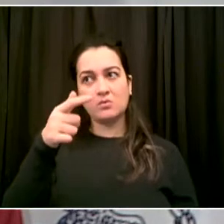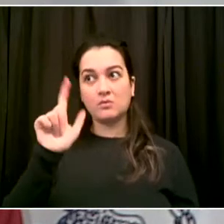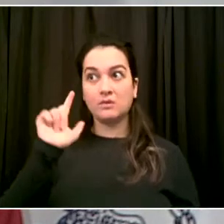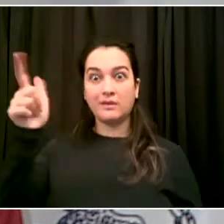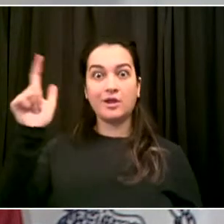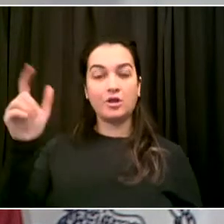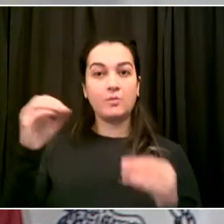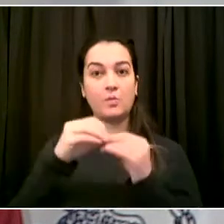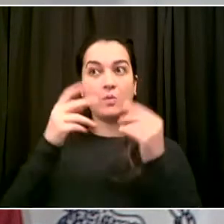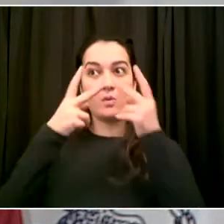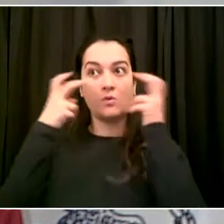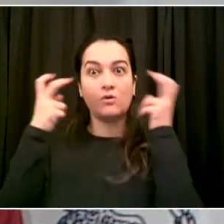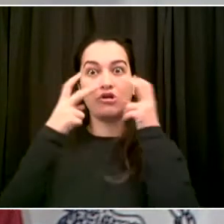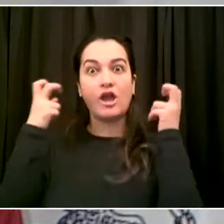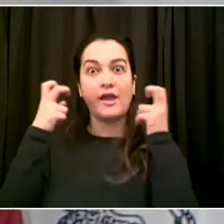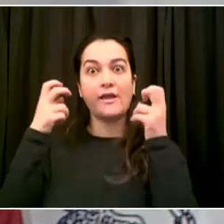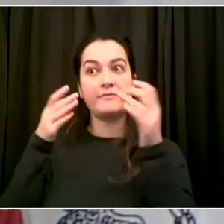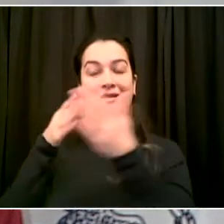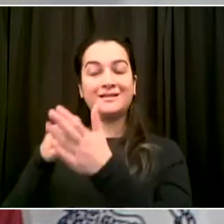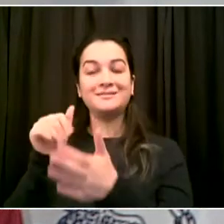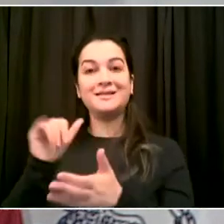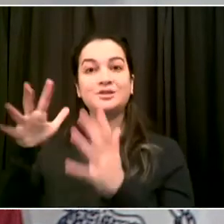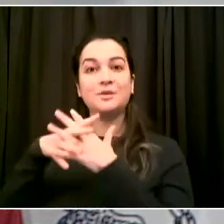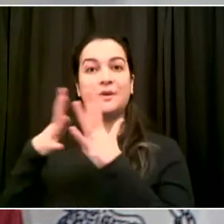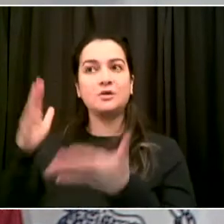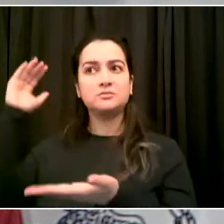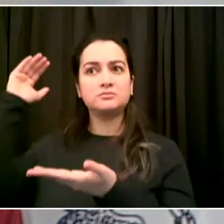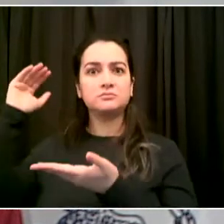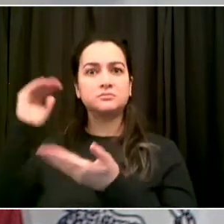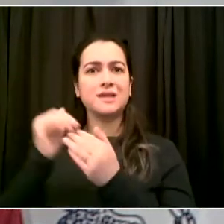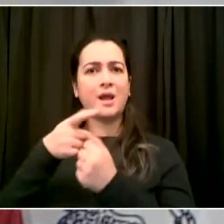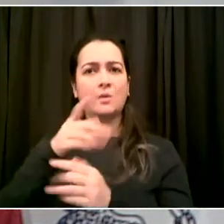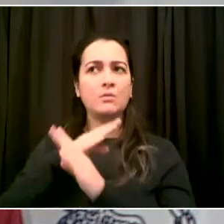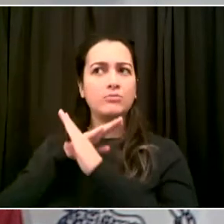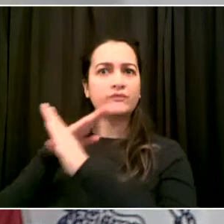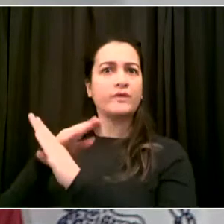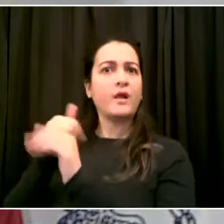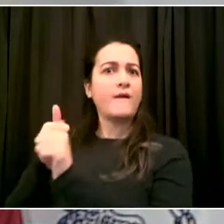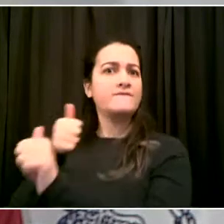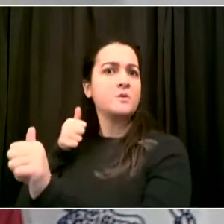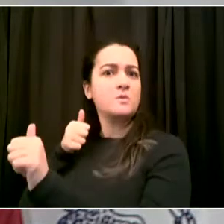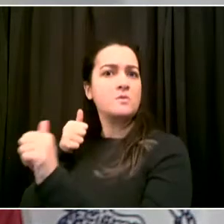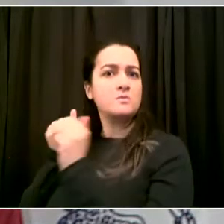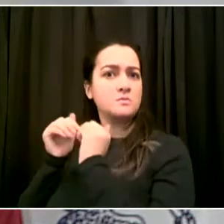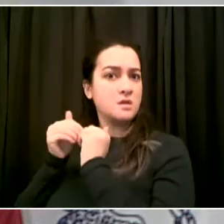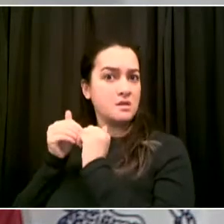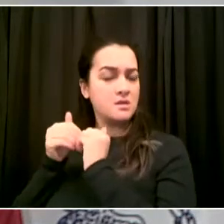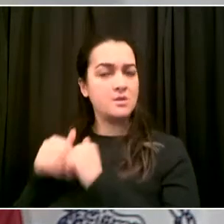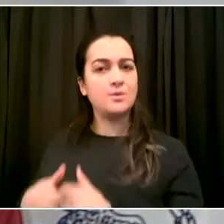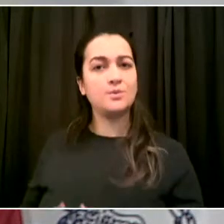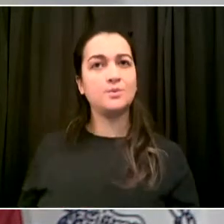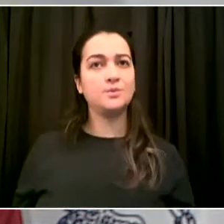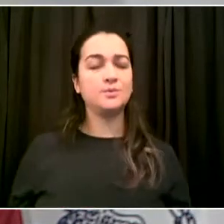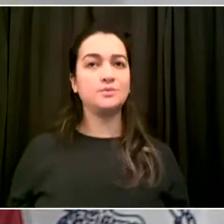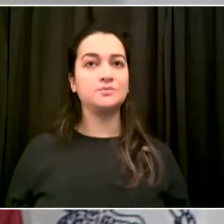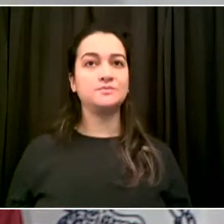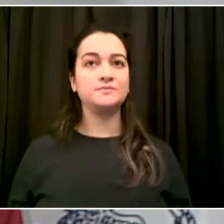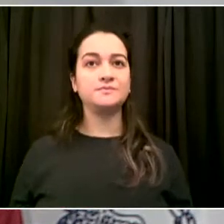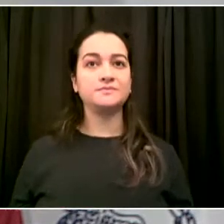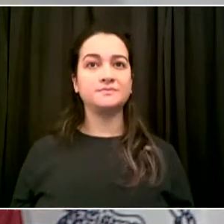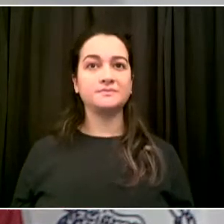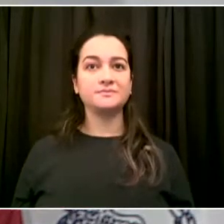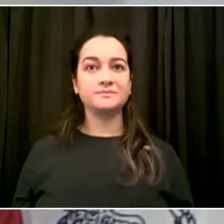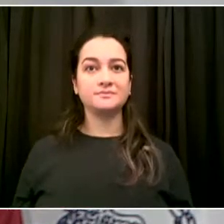Very important question. Look, it's always about engaging communities, Sydney. As I said, there's been a